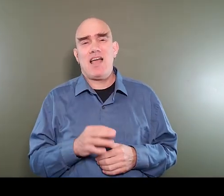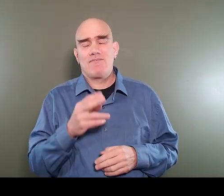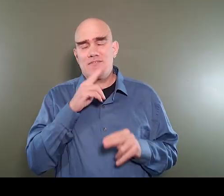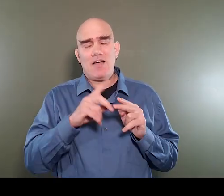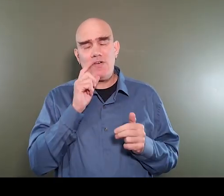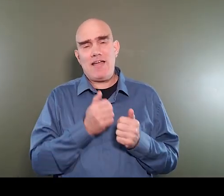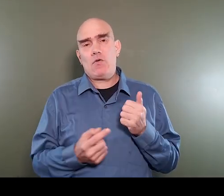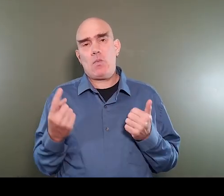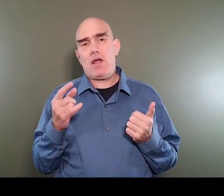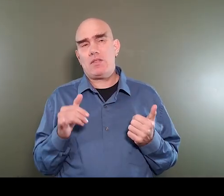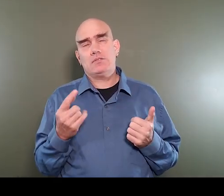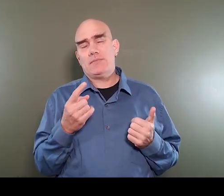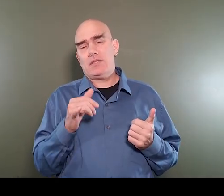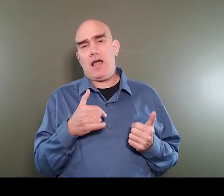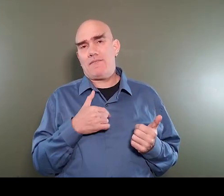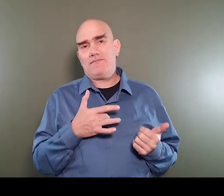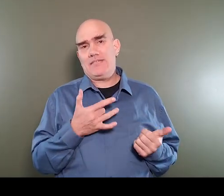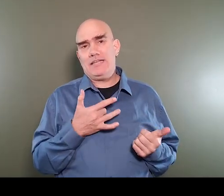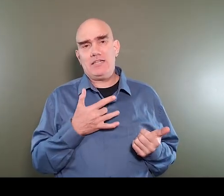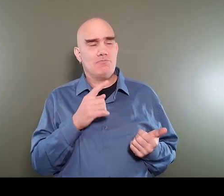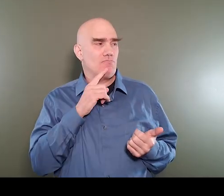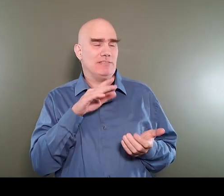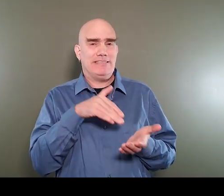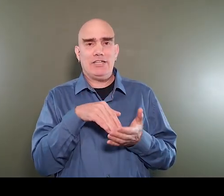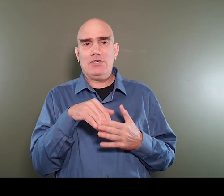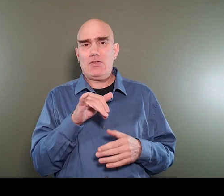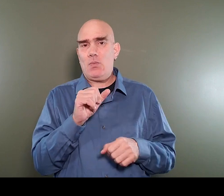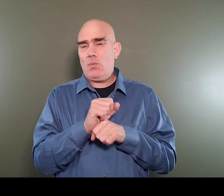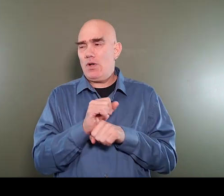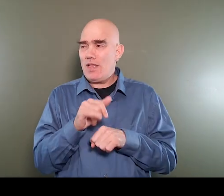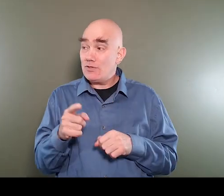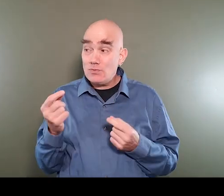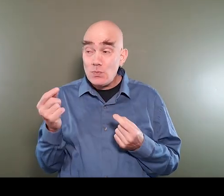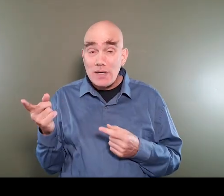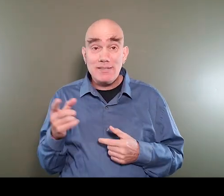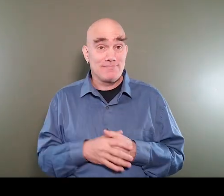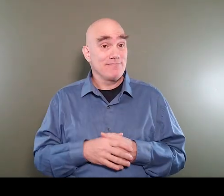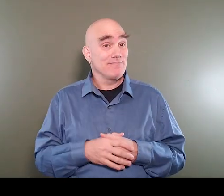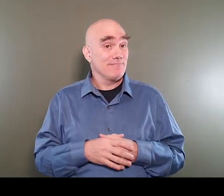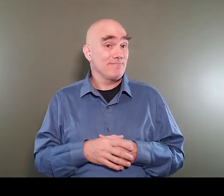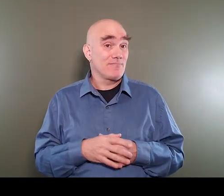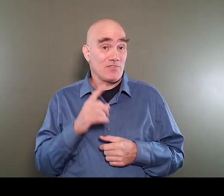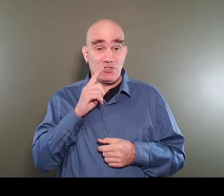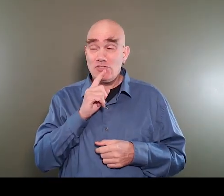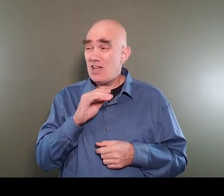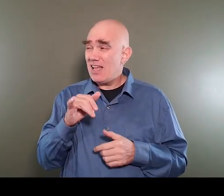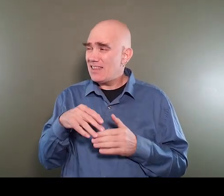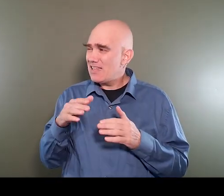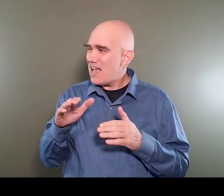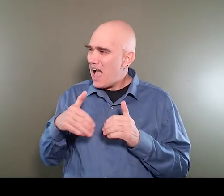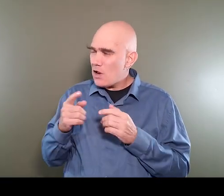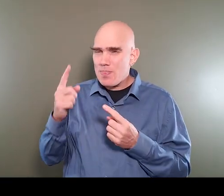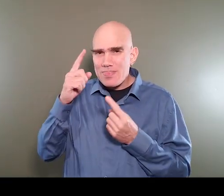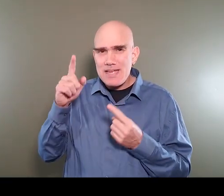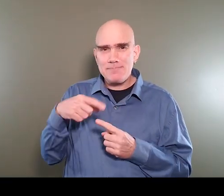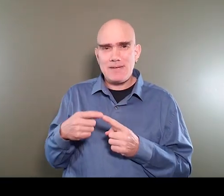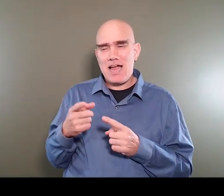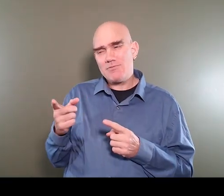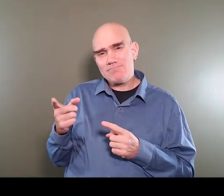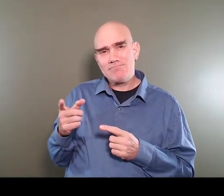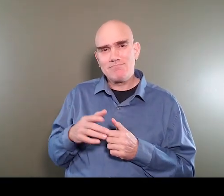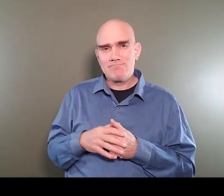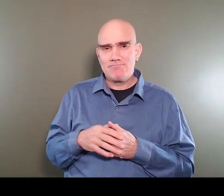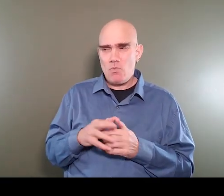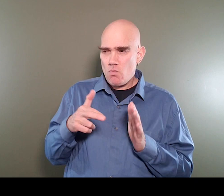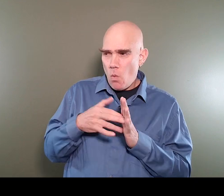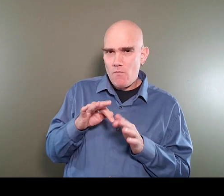fun. Fun is for everyone, which is something that I feel like is really centered in the work that you're doing for sure. And also into kind of